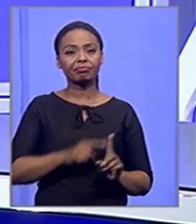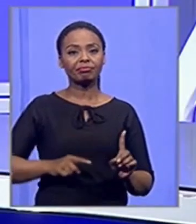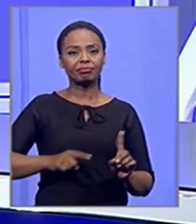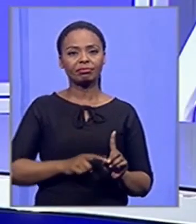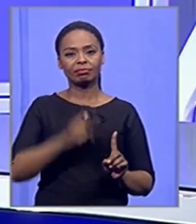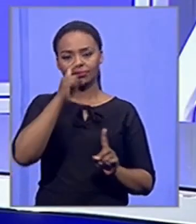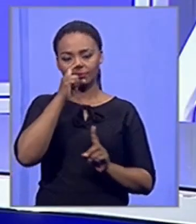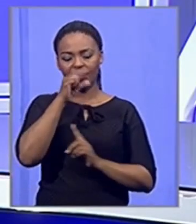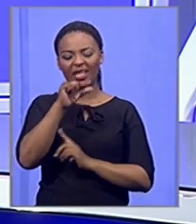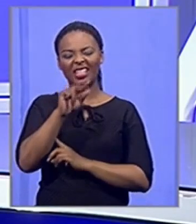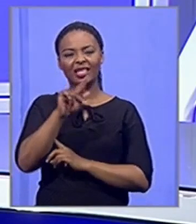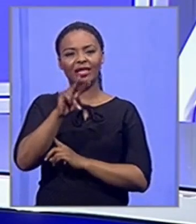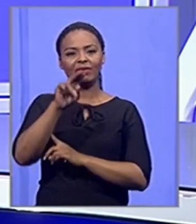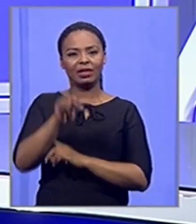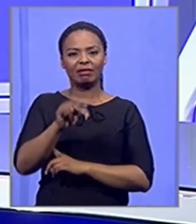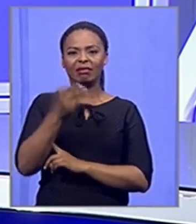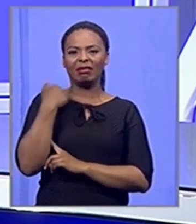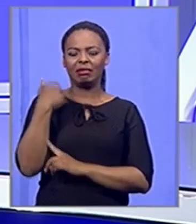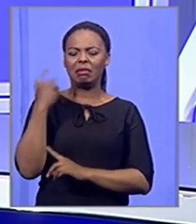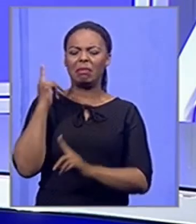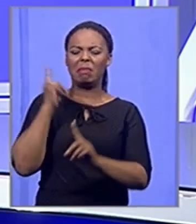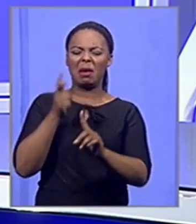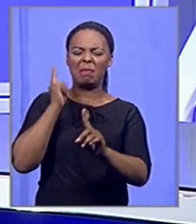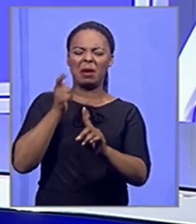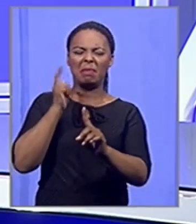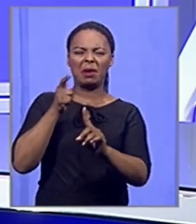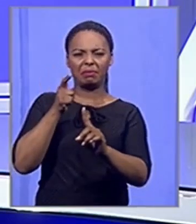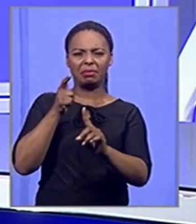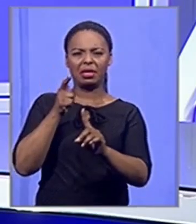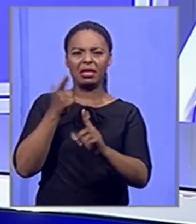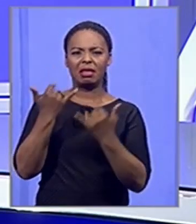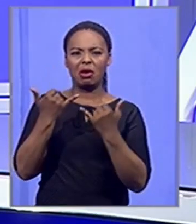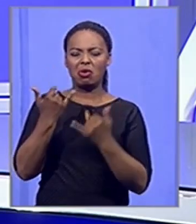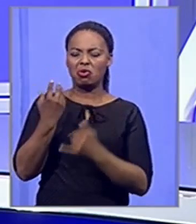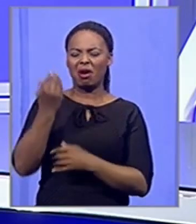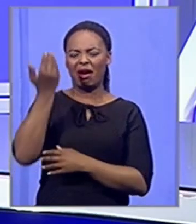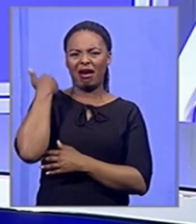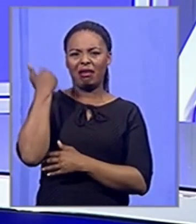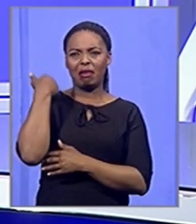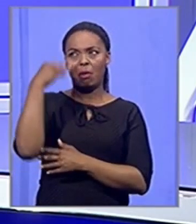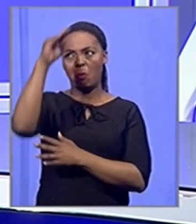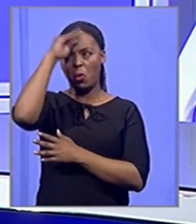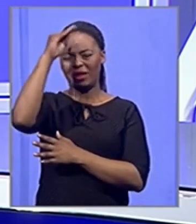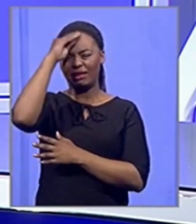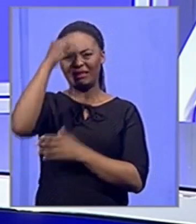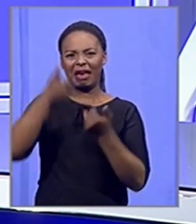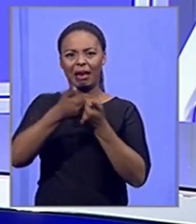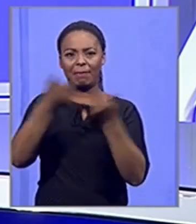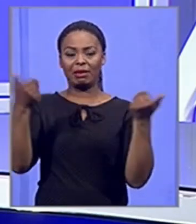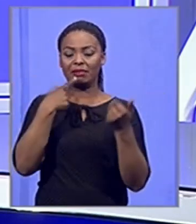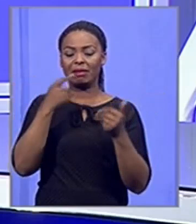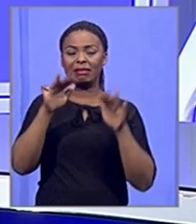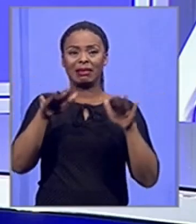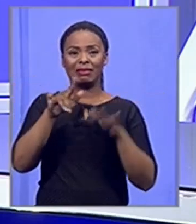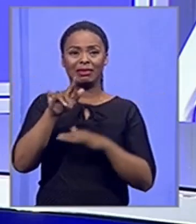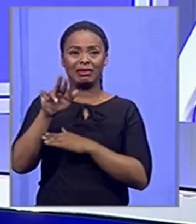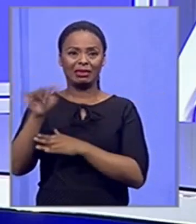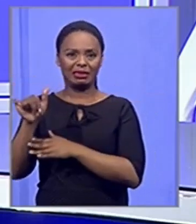Given Atose ya ileng a thungwa ke sepolesa sa apartheid o re letsatsi la kajeno la batjha le motsosetsa maqeba ao a sokang a